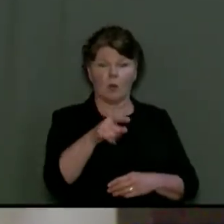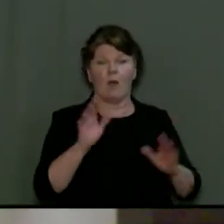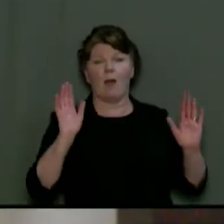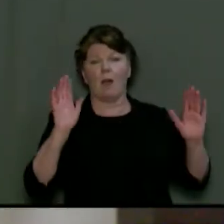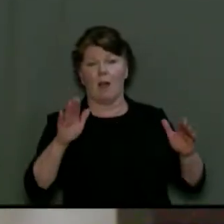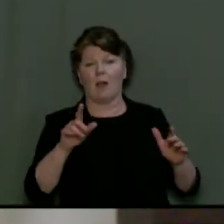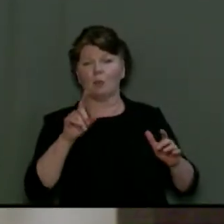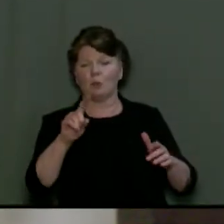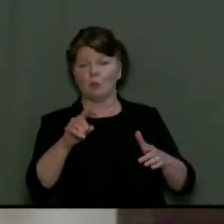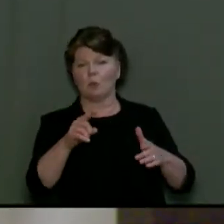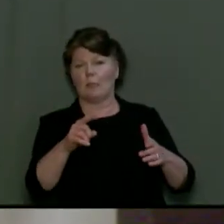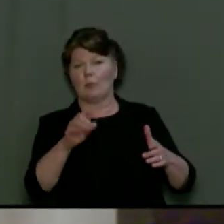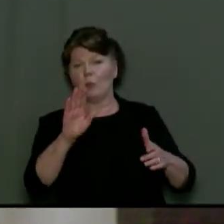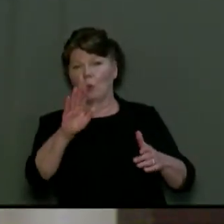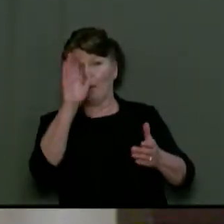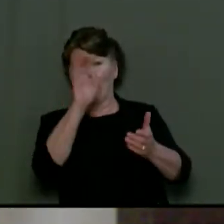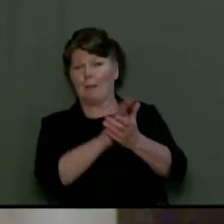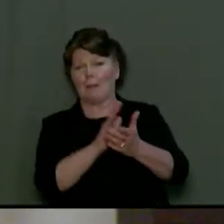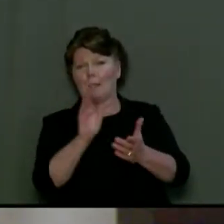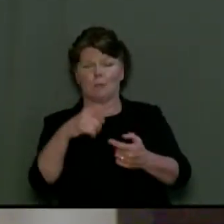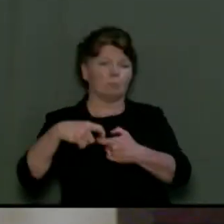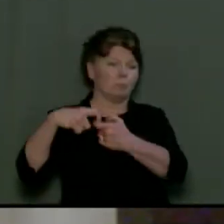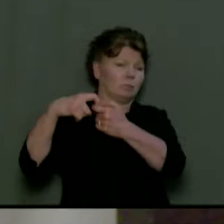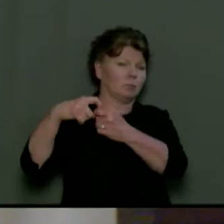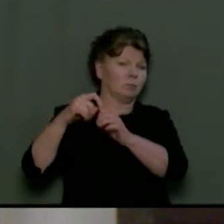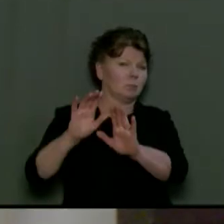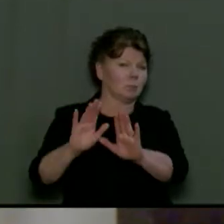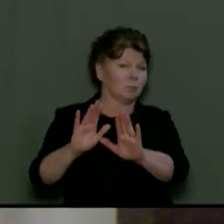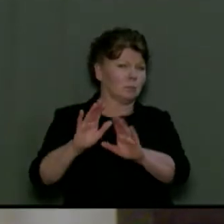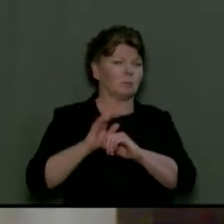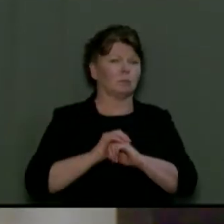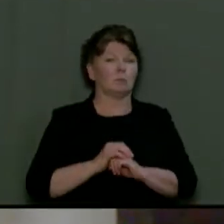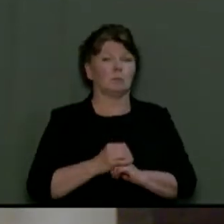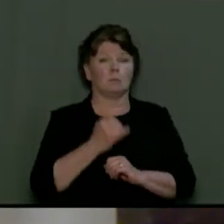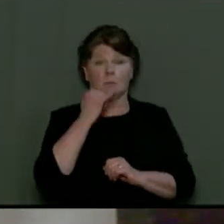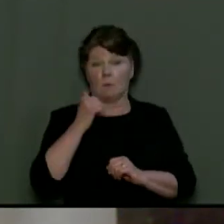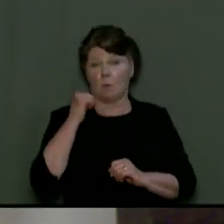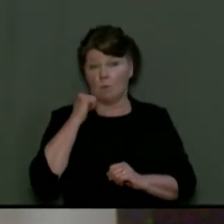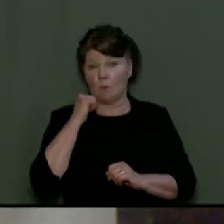compromise your beliefs. And if you won't